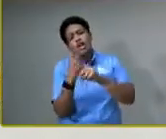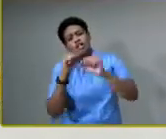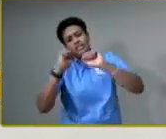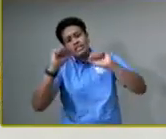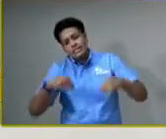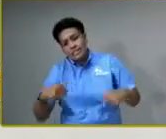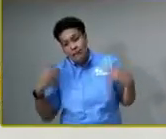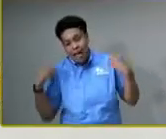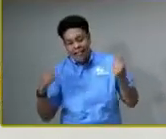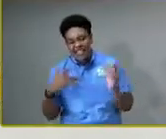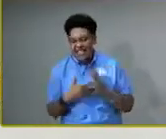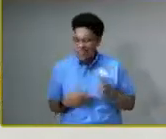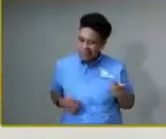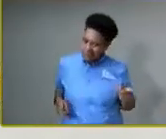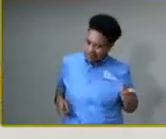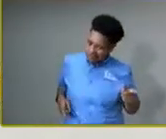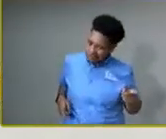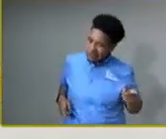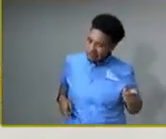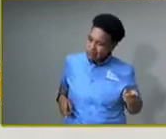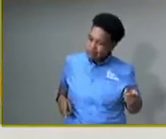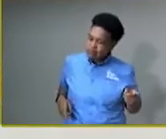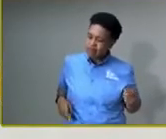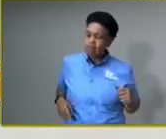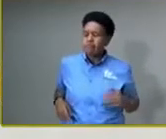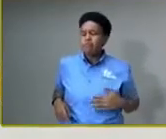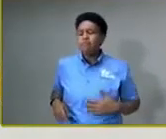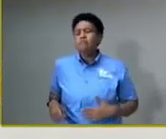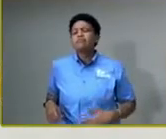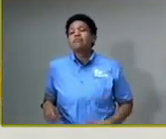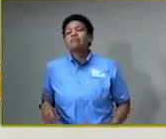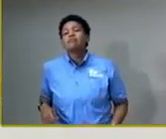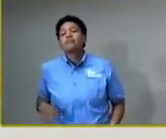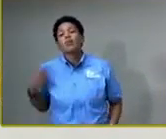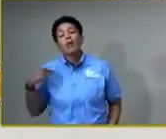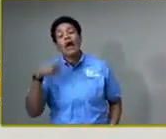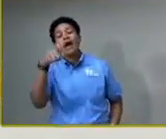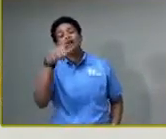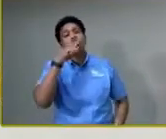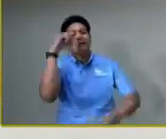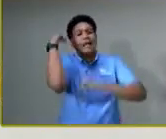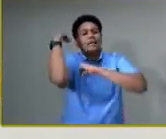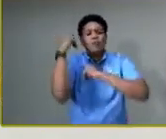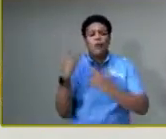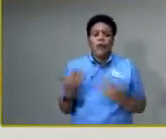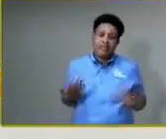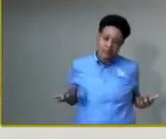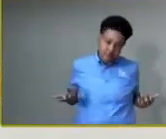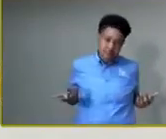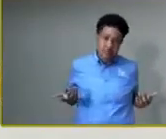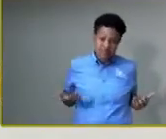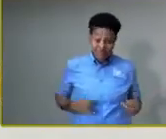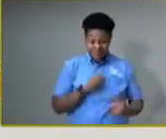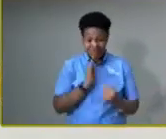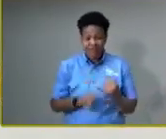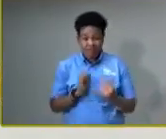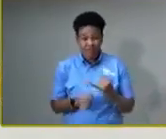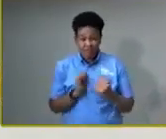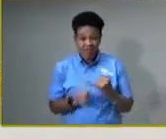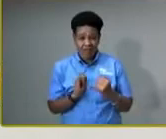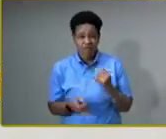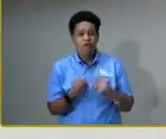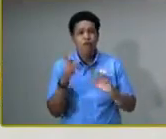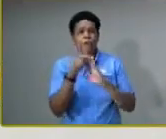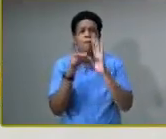health centers, sorry, and we ask you to expect waits. Finally, from a